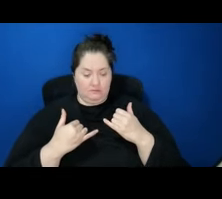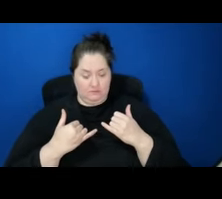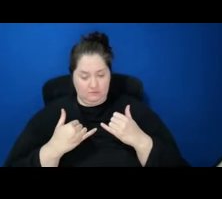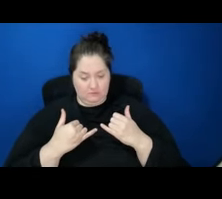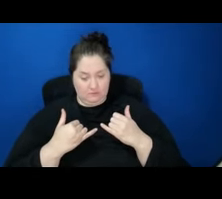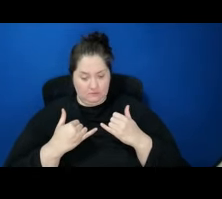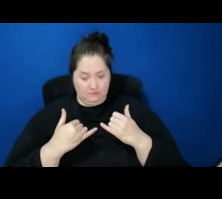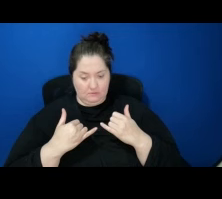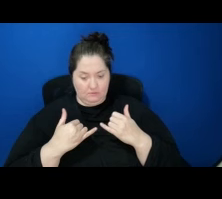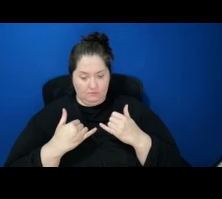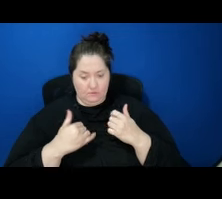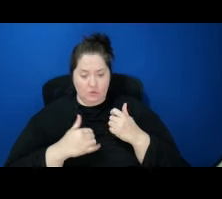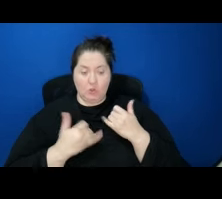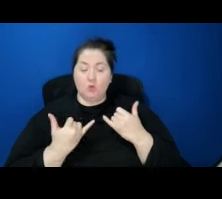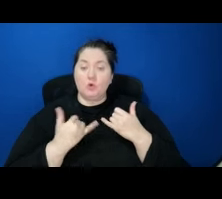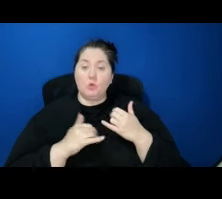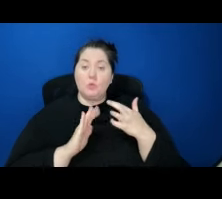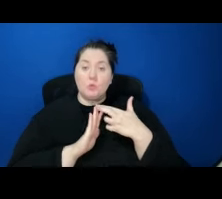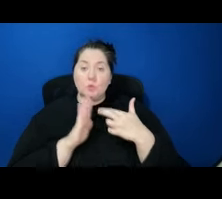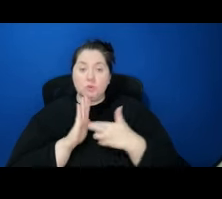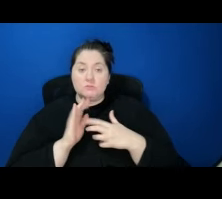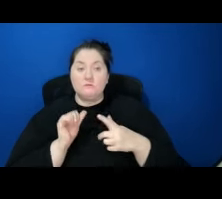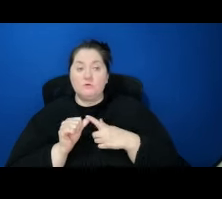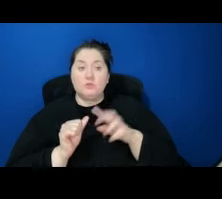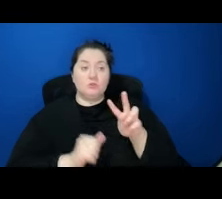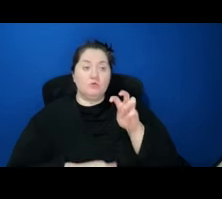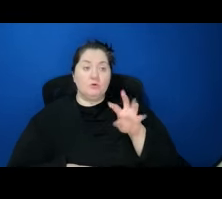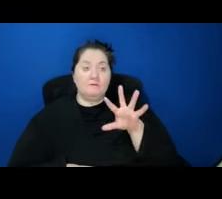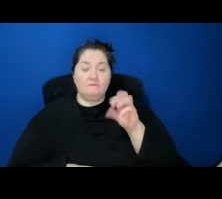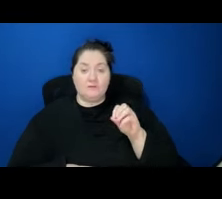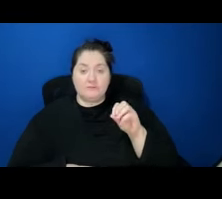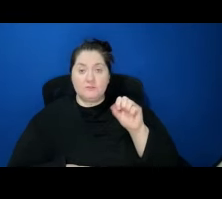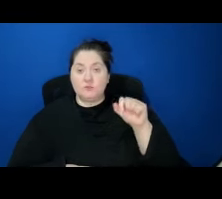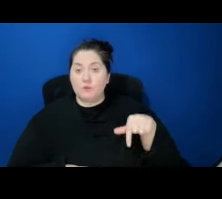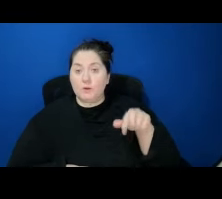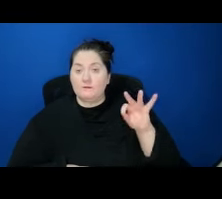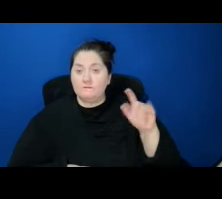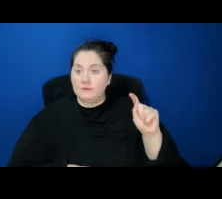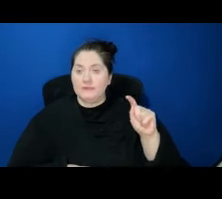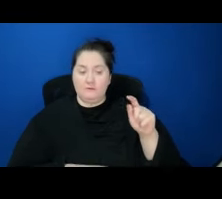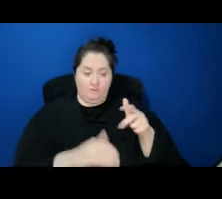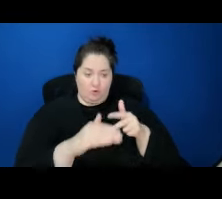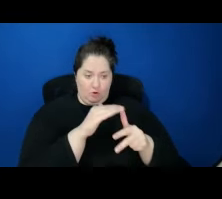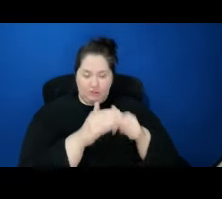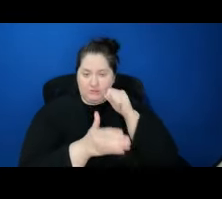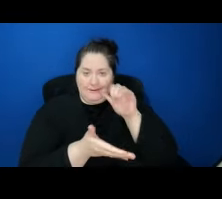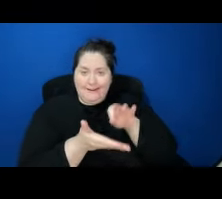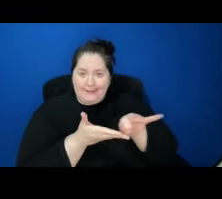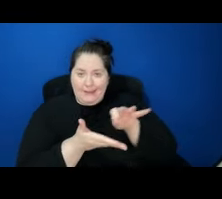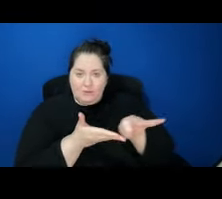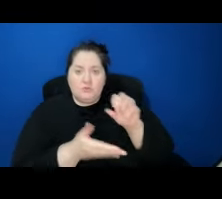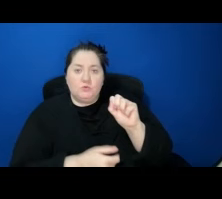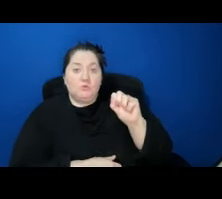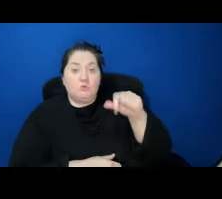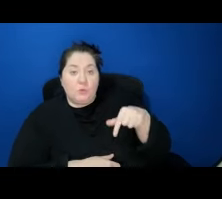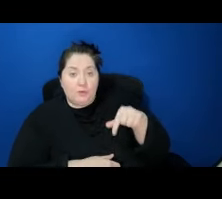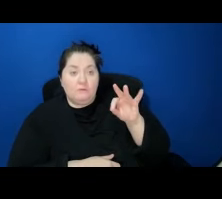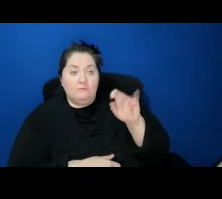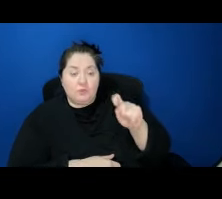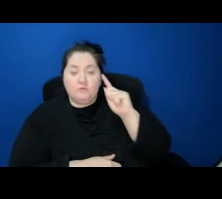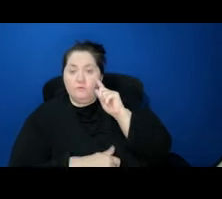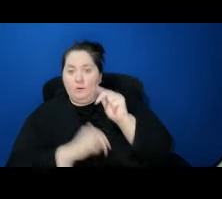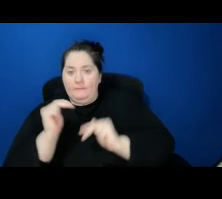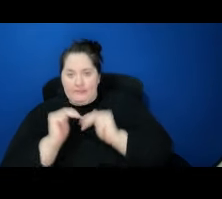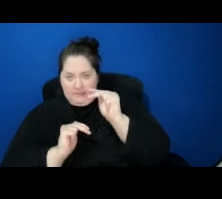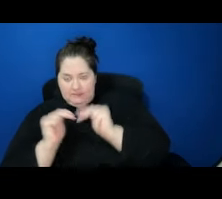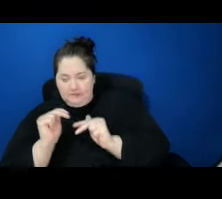under current rules, the first 250 square feet of garages is not counted towards the square footage of the building.